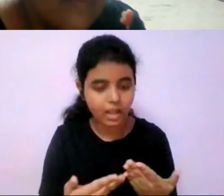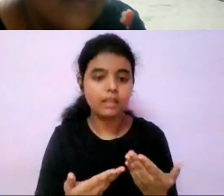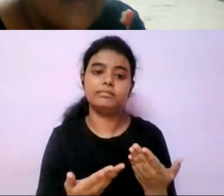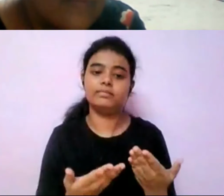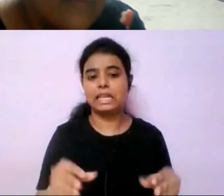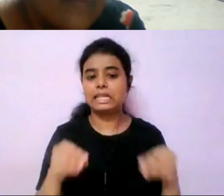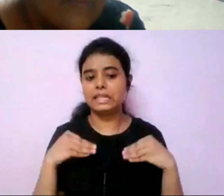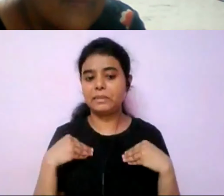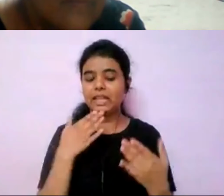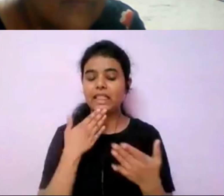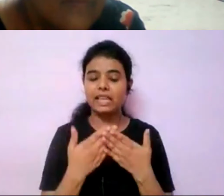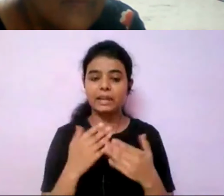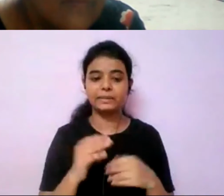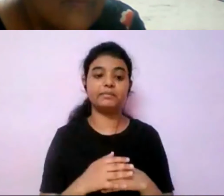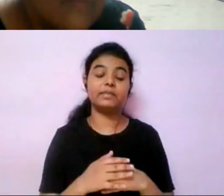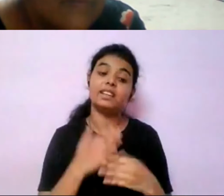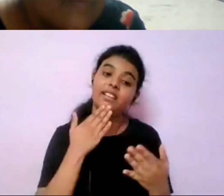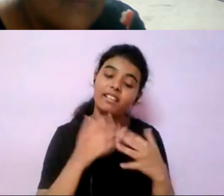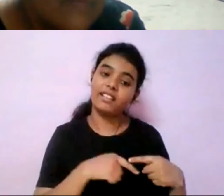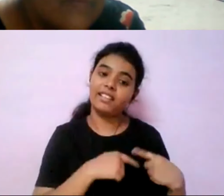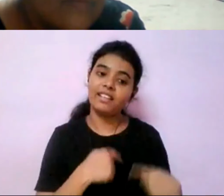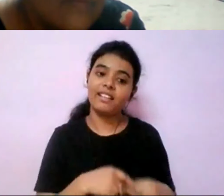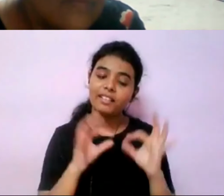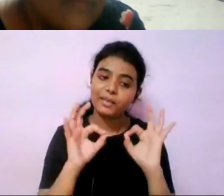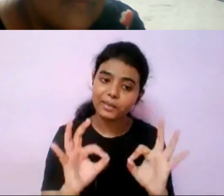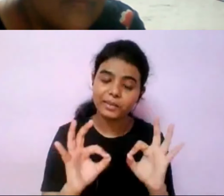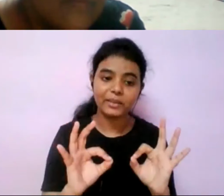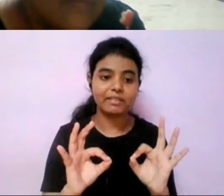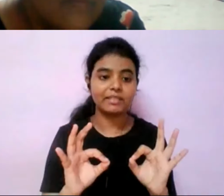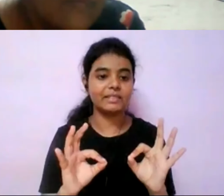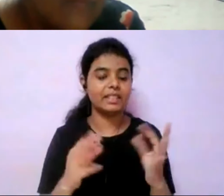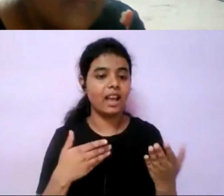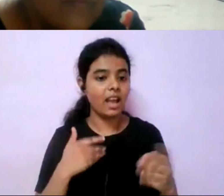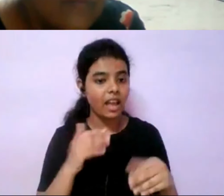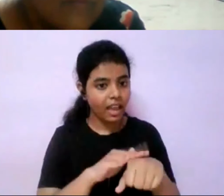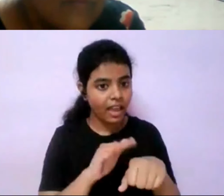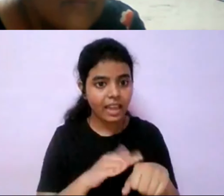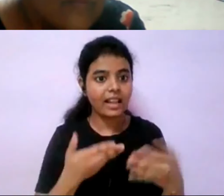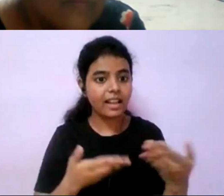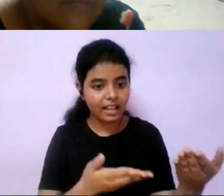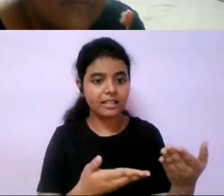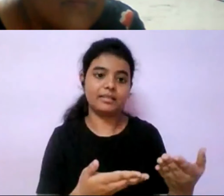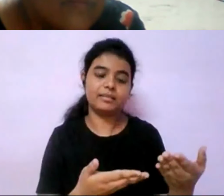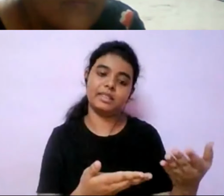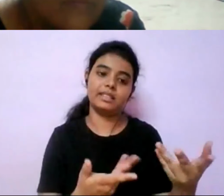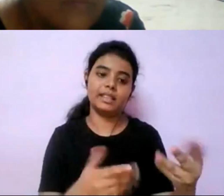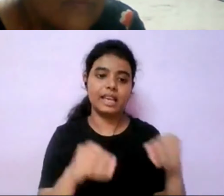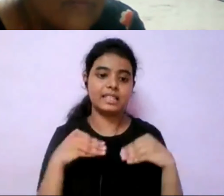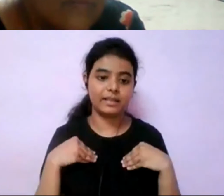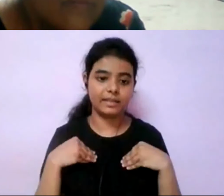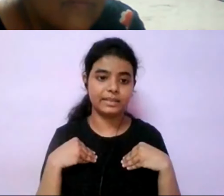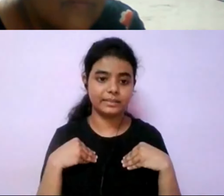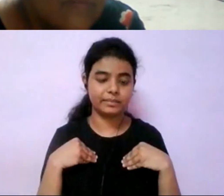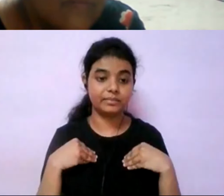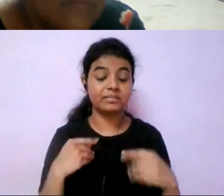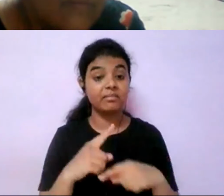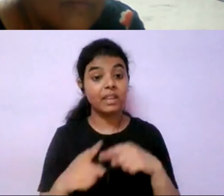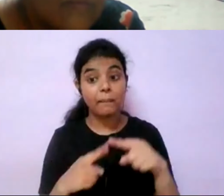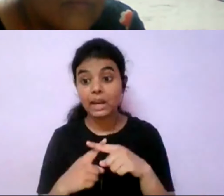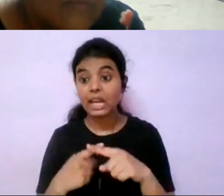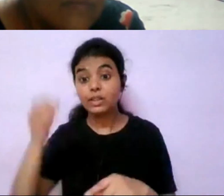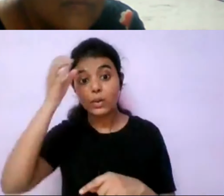She has been very kind, both in accepting the invitations and taking great pains to explain the concepts